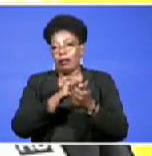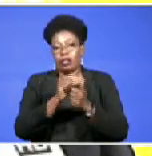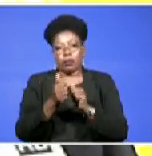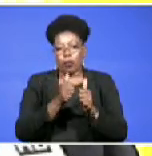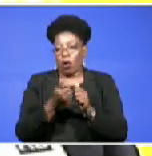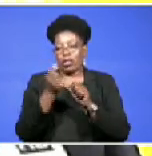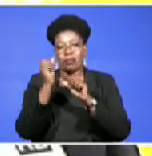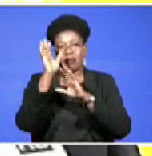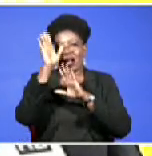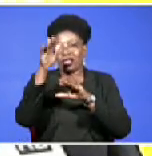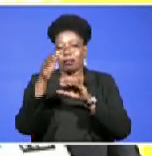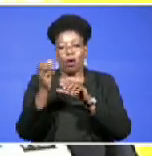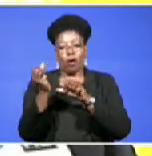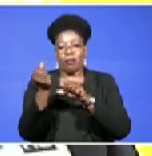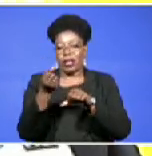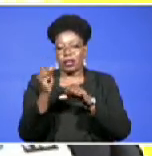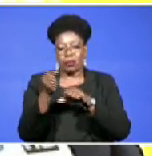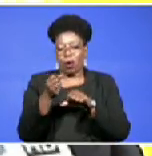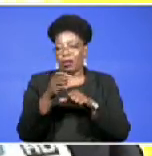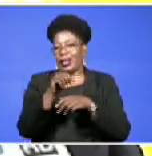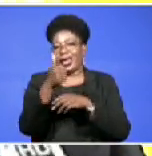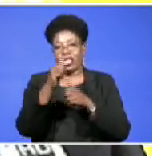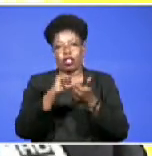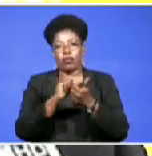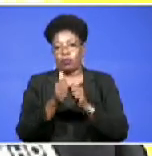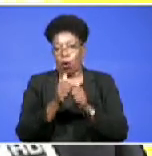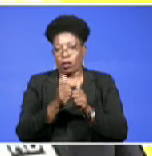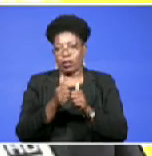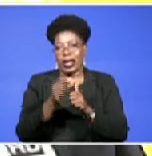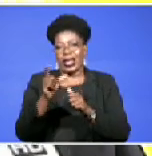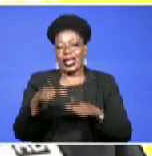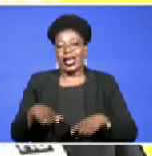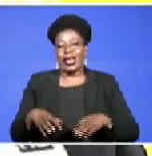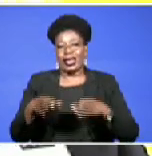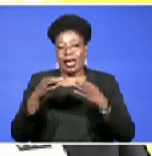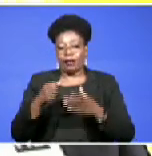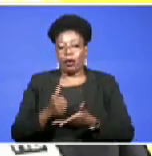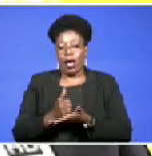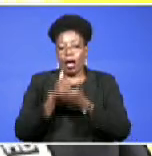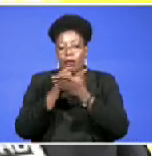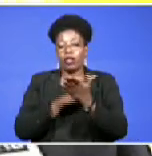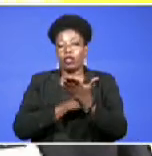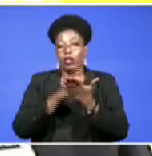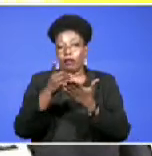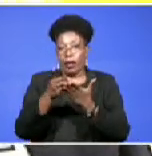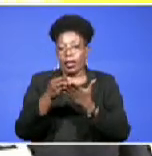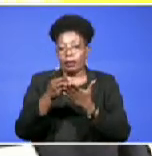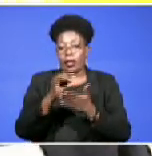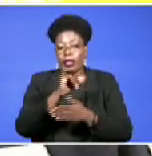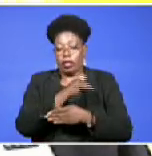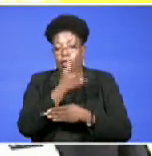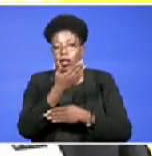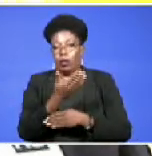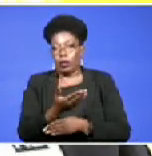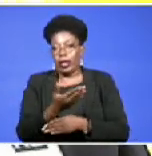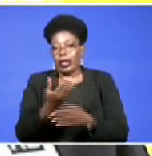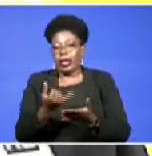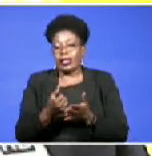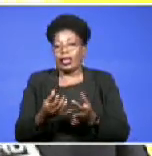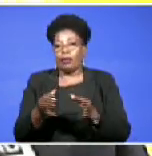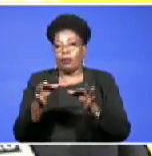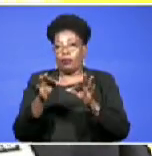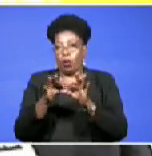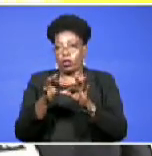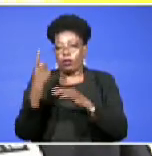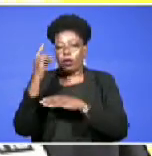softball, whatever it may be, or whatever aspect in life you decide to help and develop the youths, that's most important and paramount as